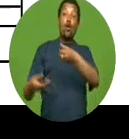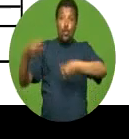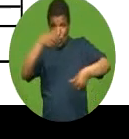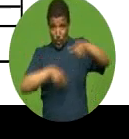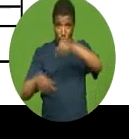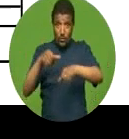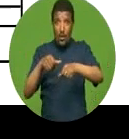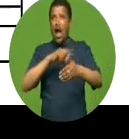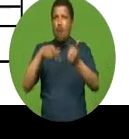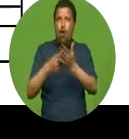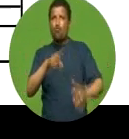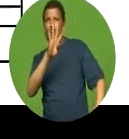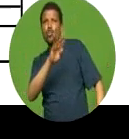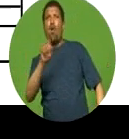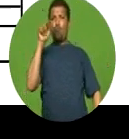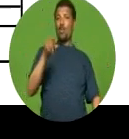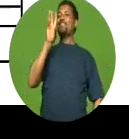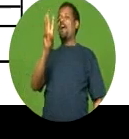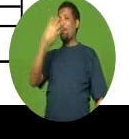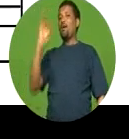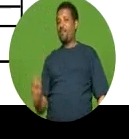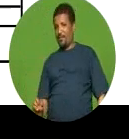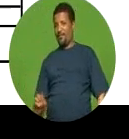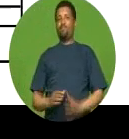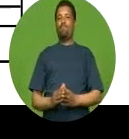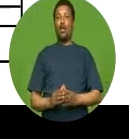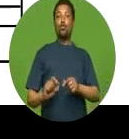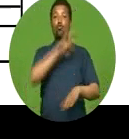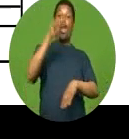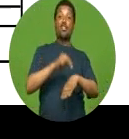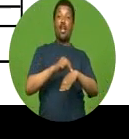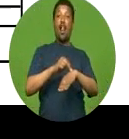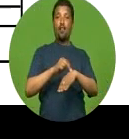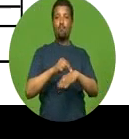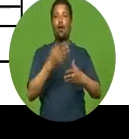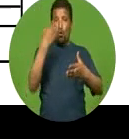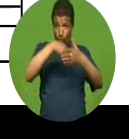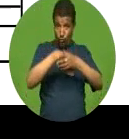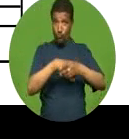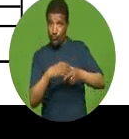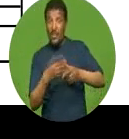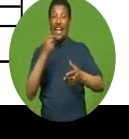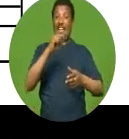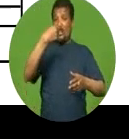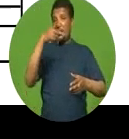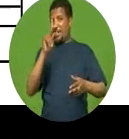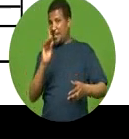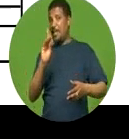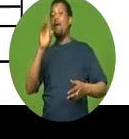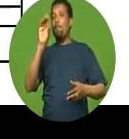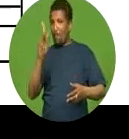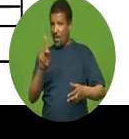contributed about 41.6% to the national output or GDP